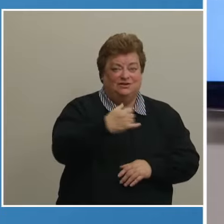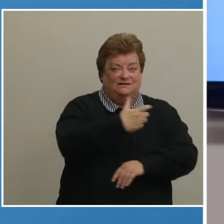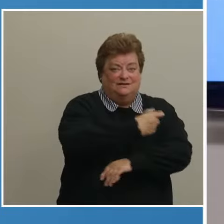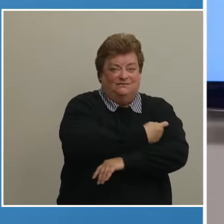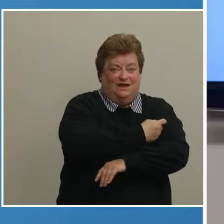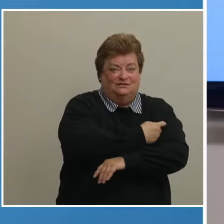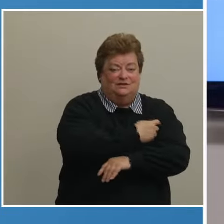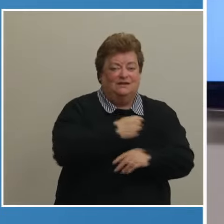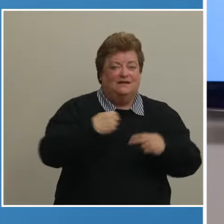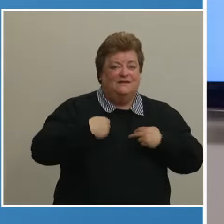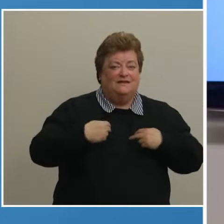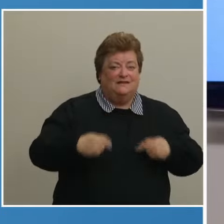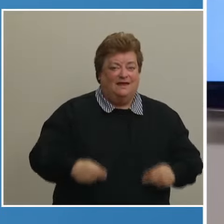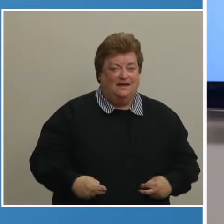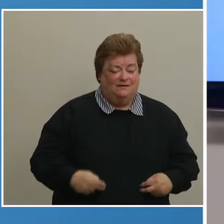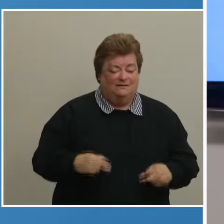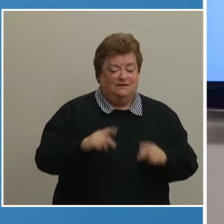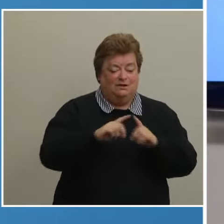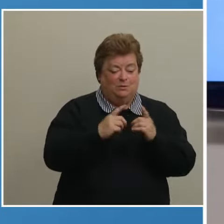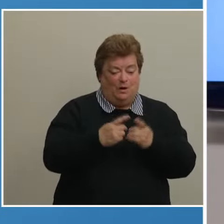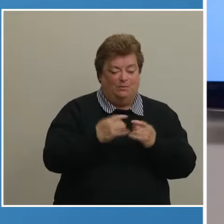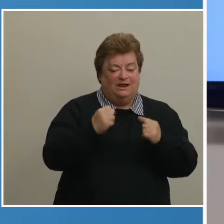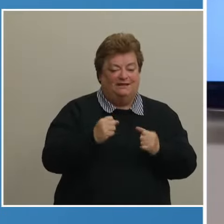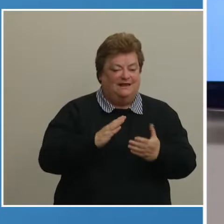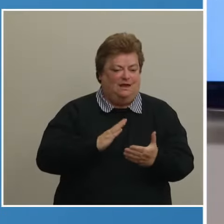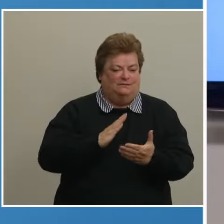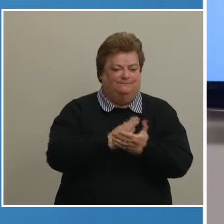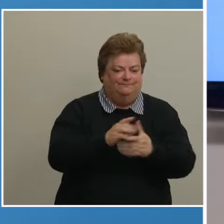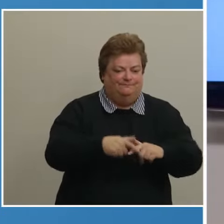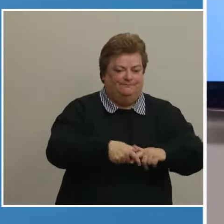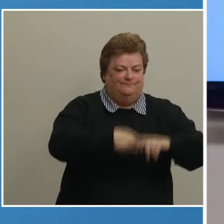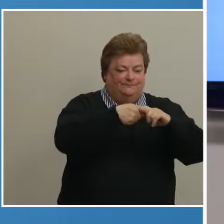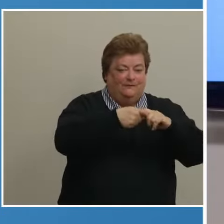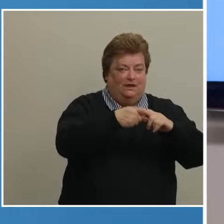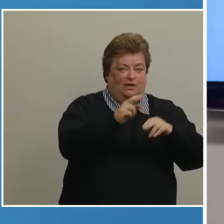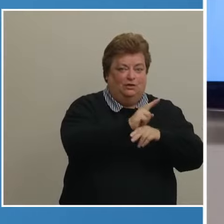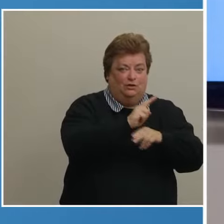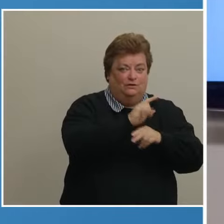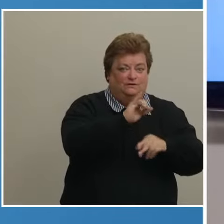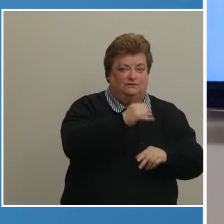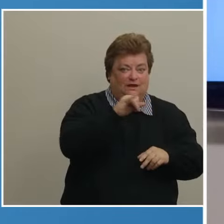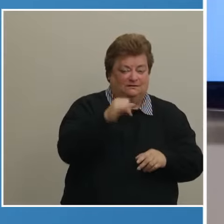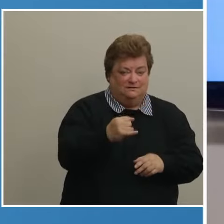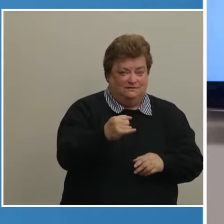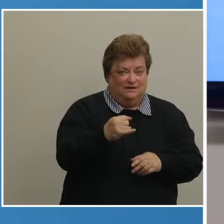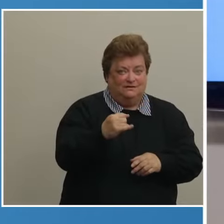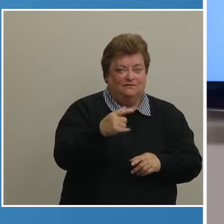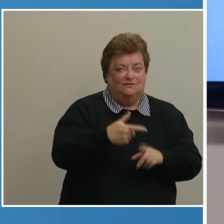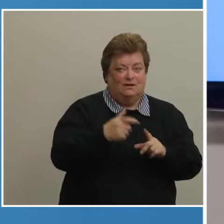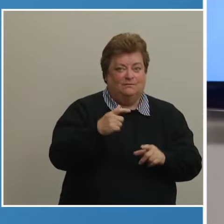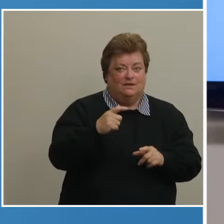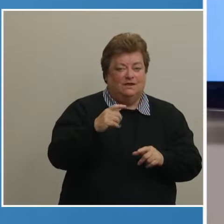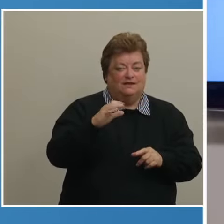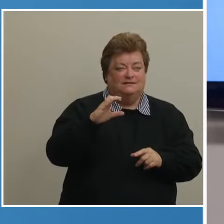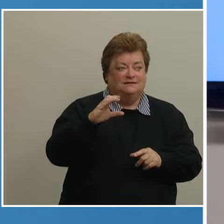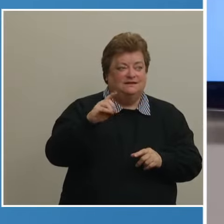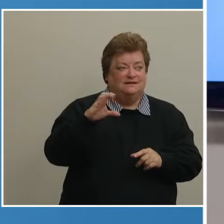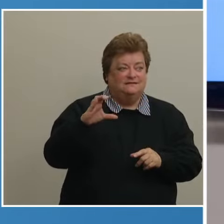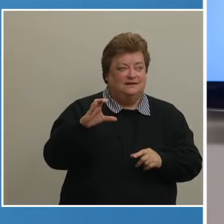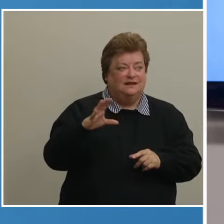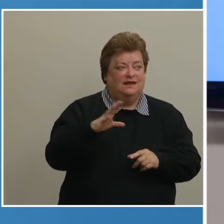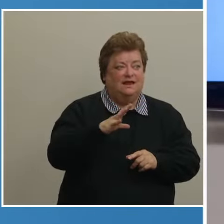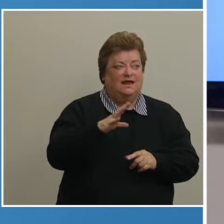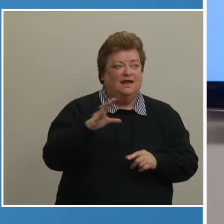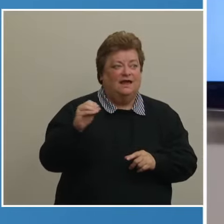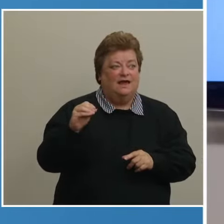health department paused the use of the vaccine based on recommendations from the Centers for Disease Control and Prevention and the